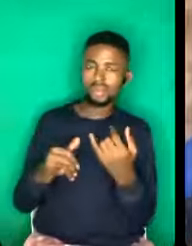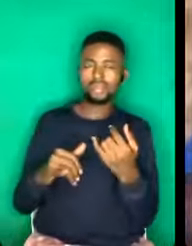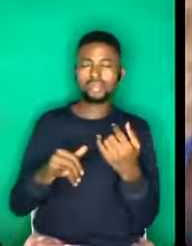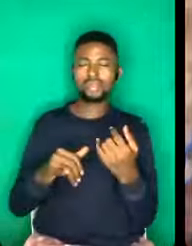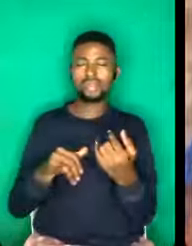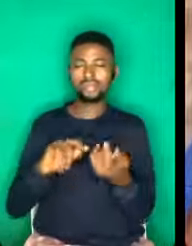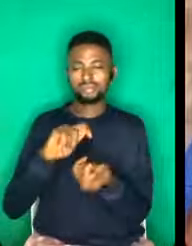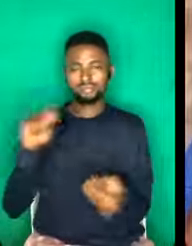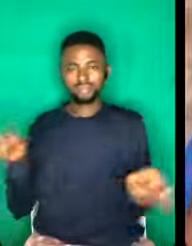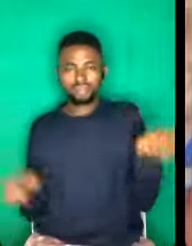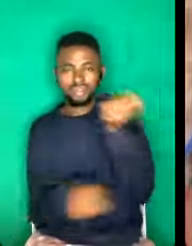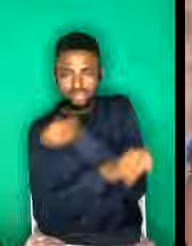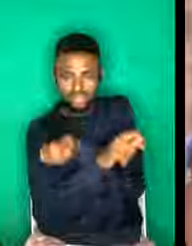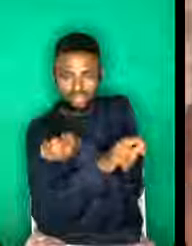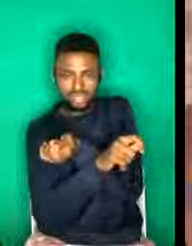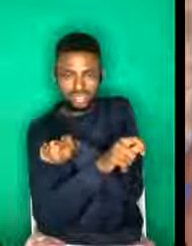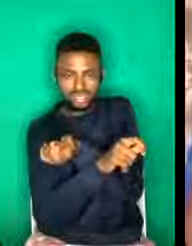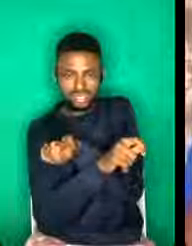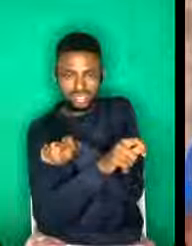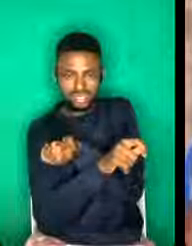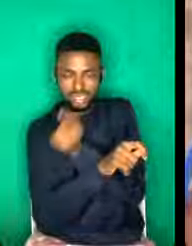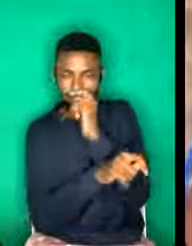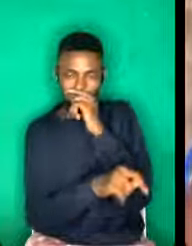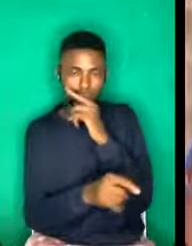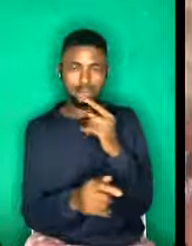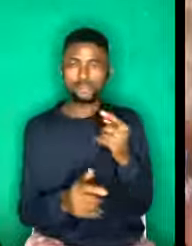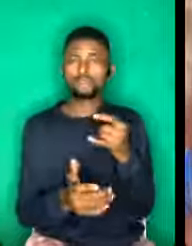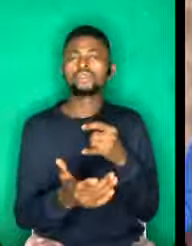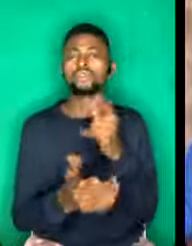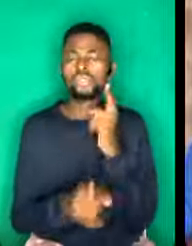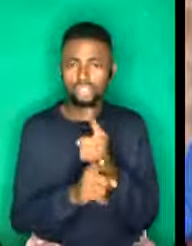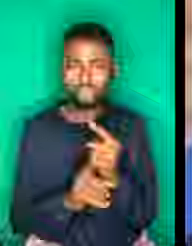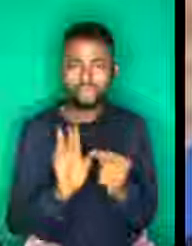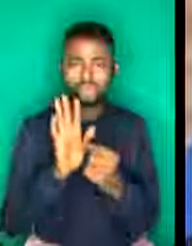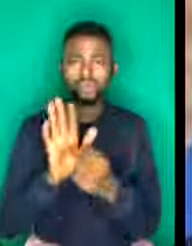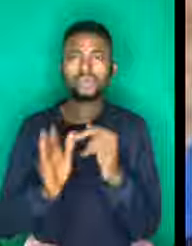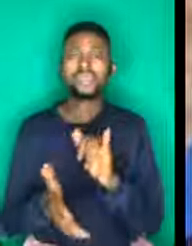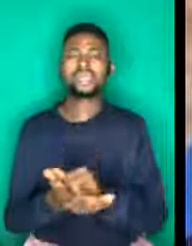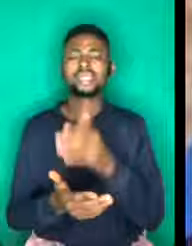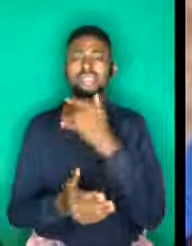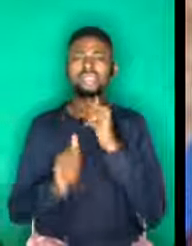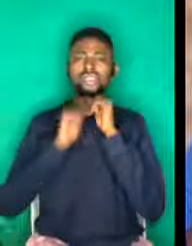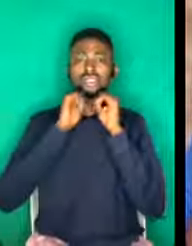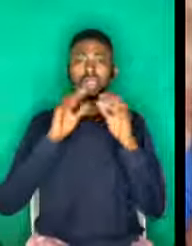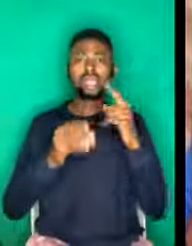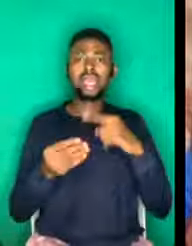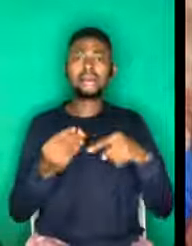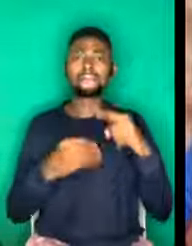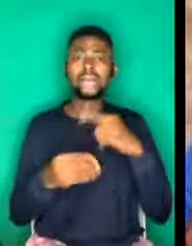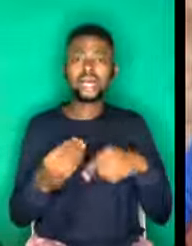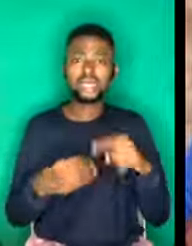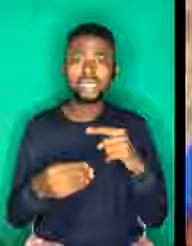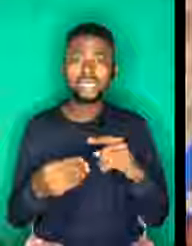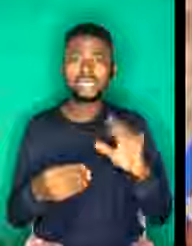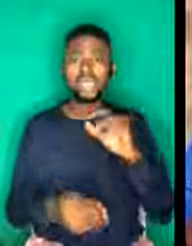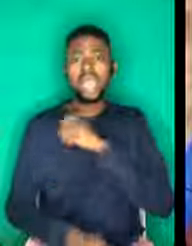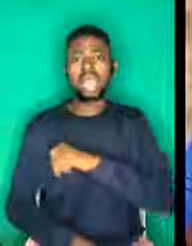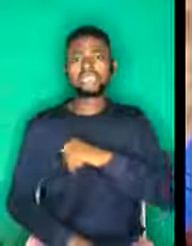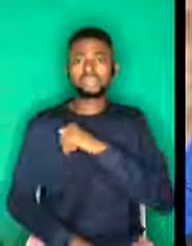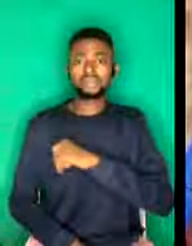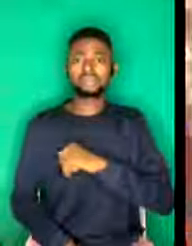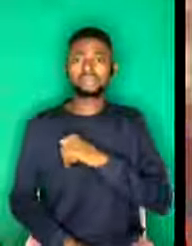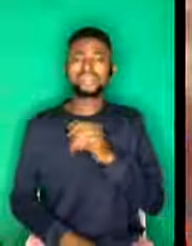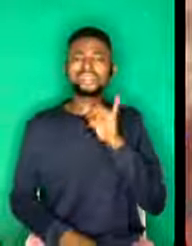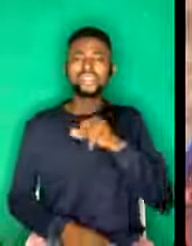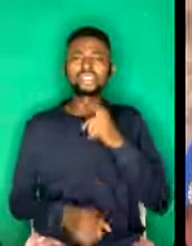strange. It's just that it really shows that it's nothing about the attitude, in a sense. They are just being